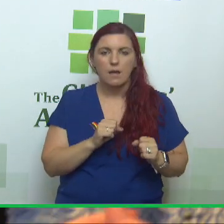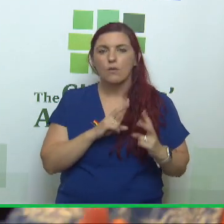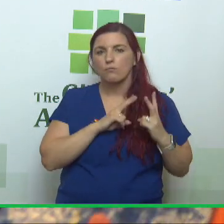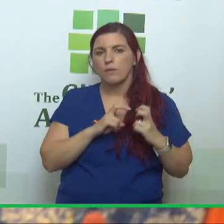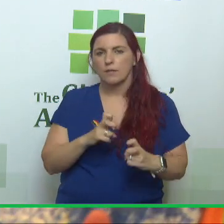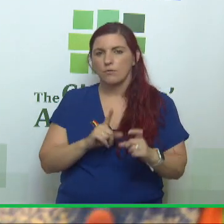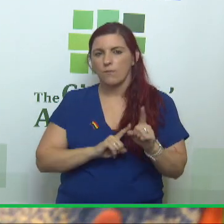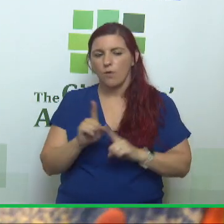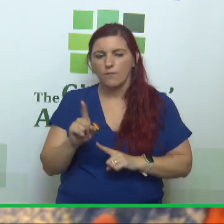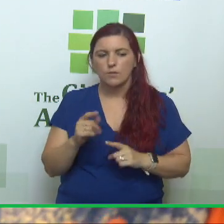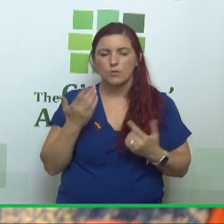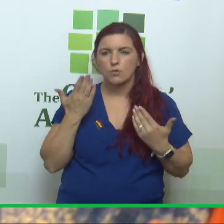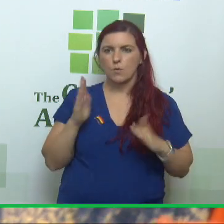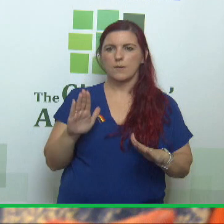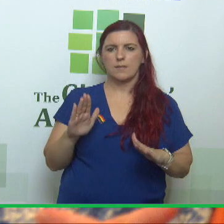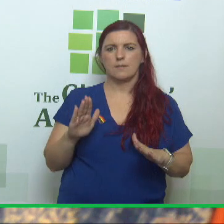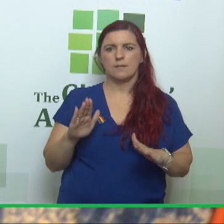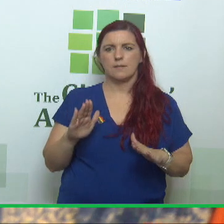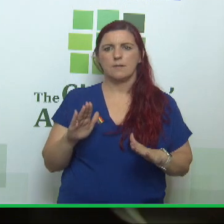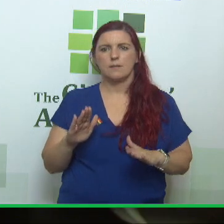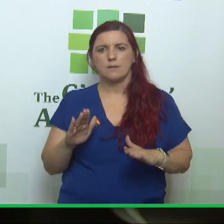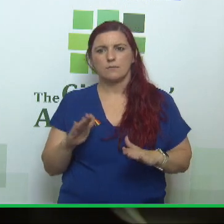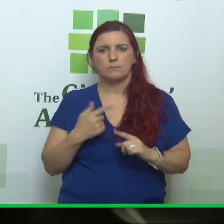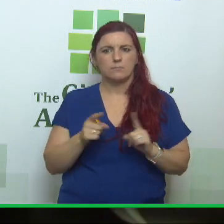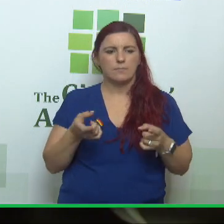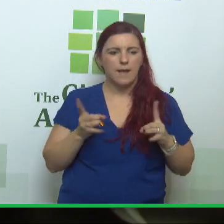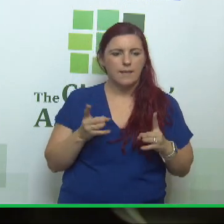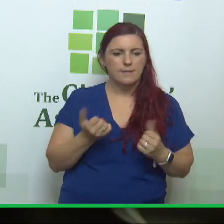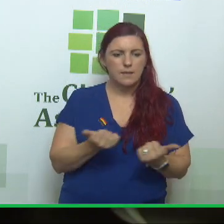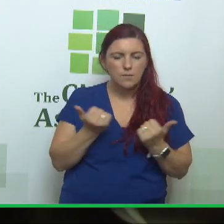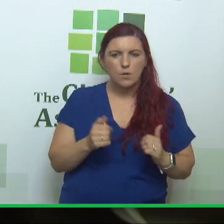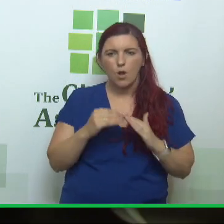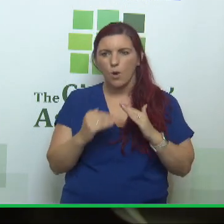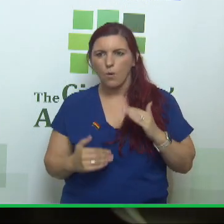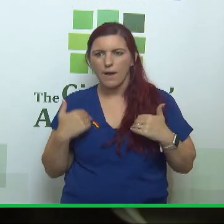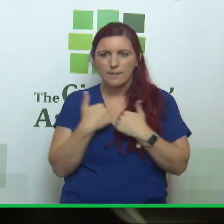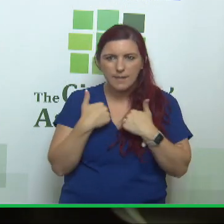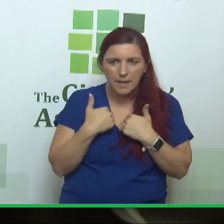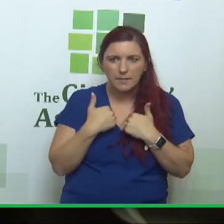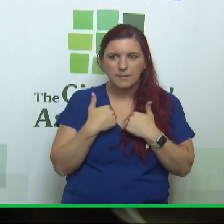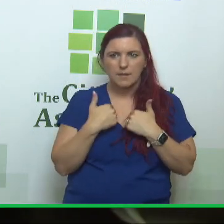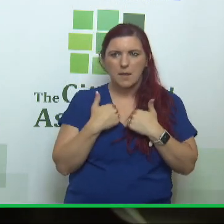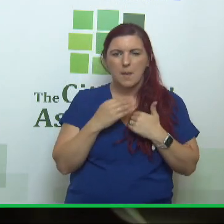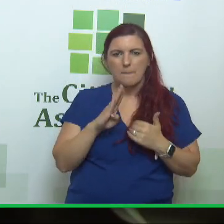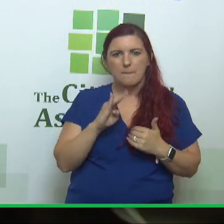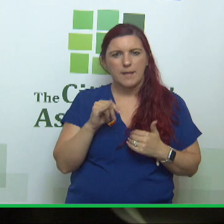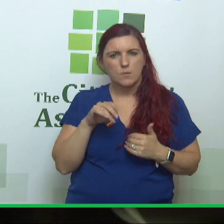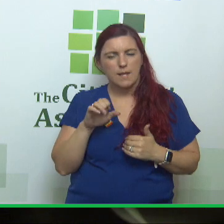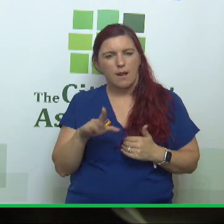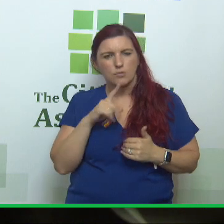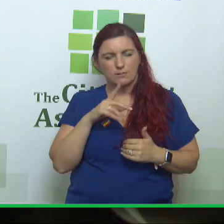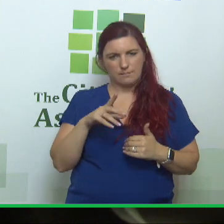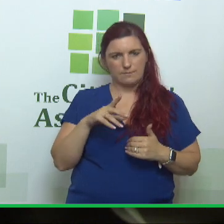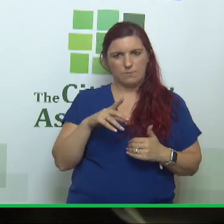that in phase 3, clients have fewer physical health symptoms, lower anxiety, better social functioning, better psychological well-being,